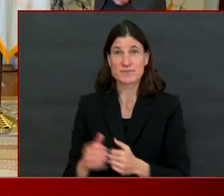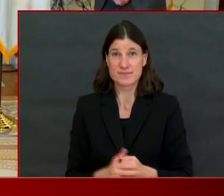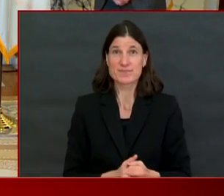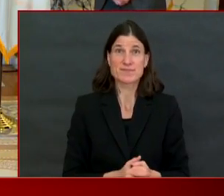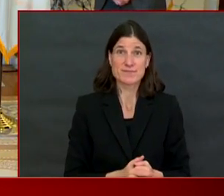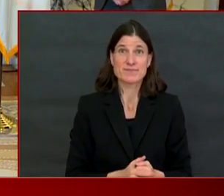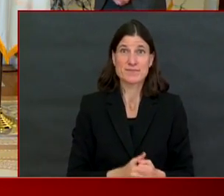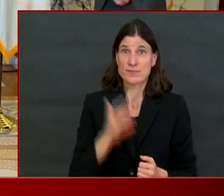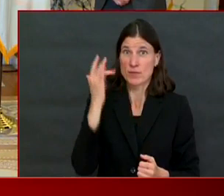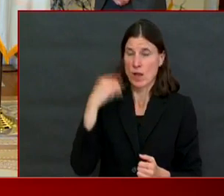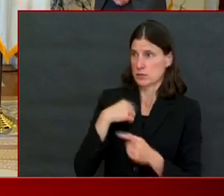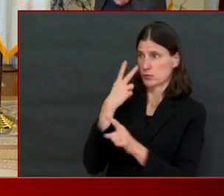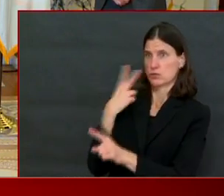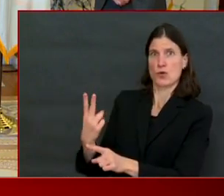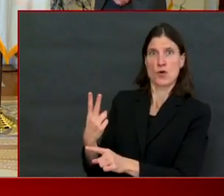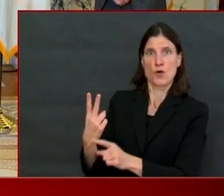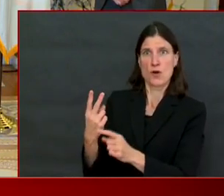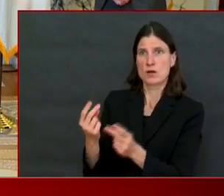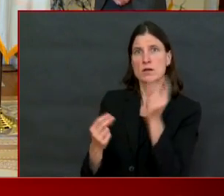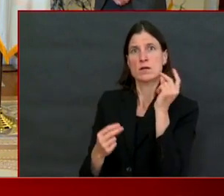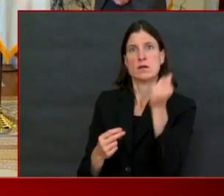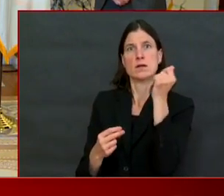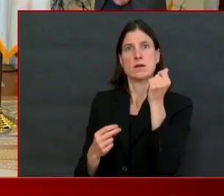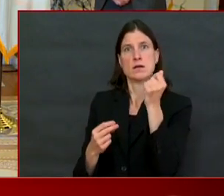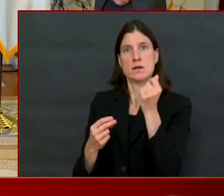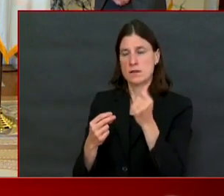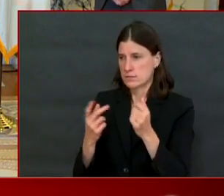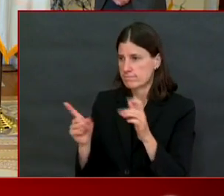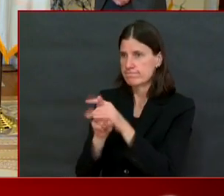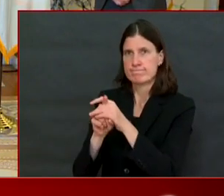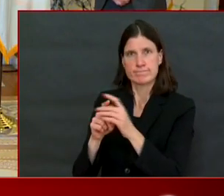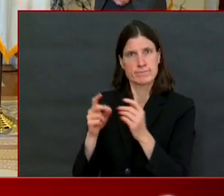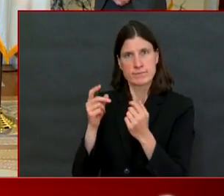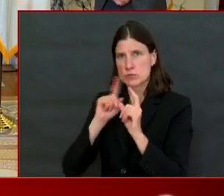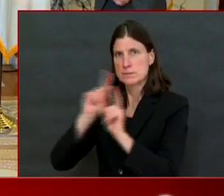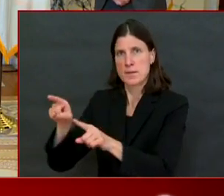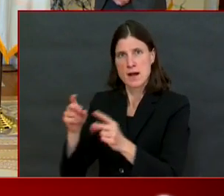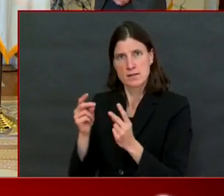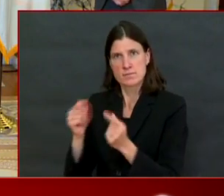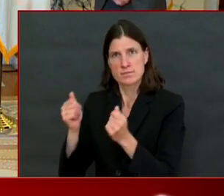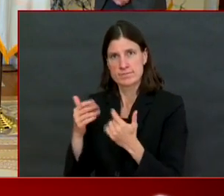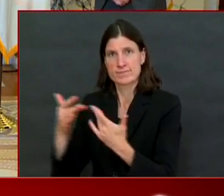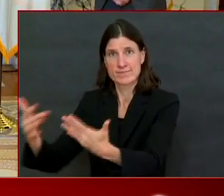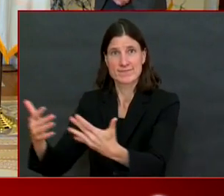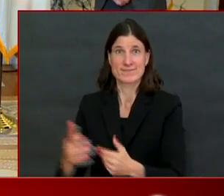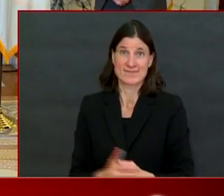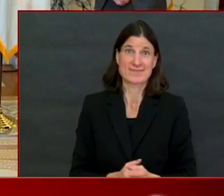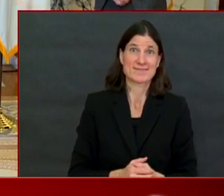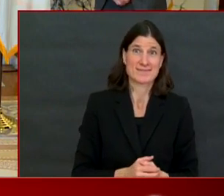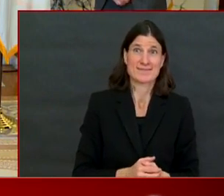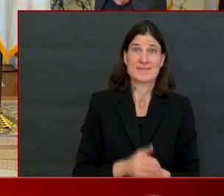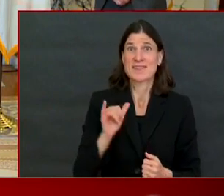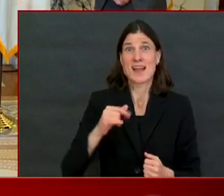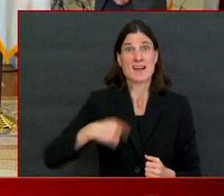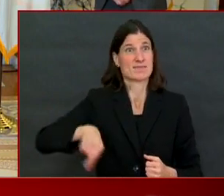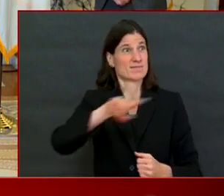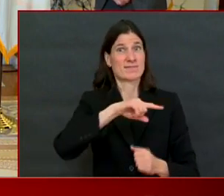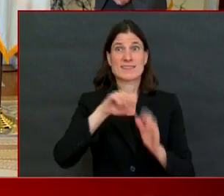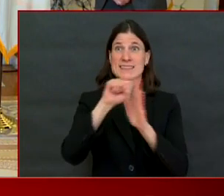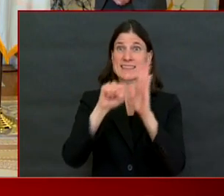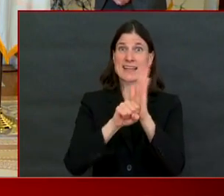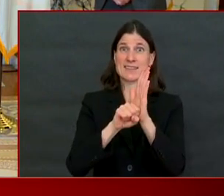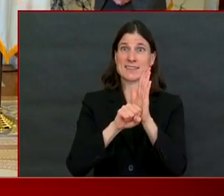response. We have done extensive planning and have worked closely with the state's IT department leadership, and I